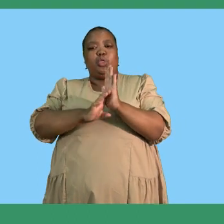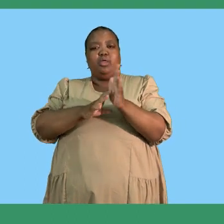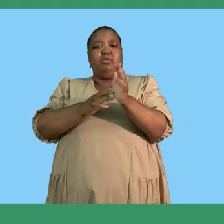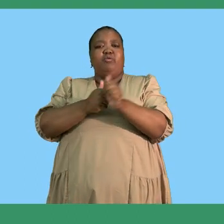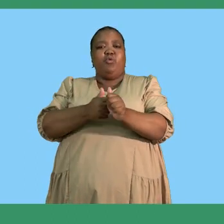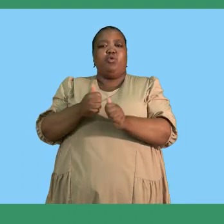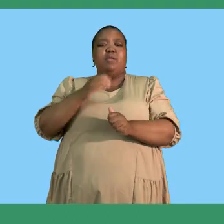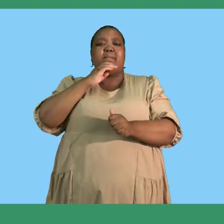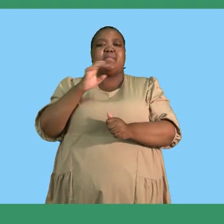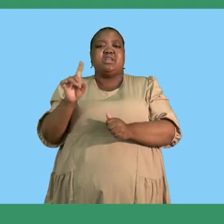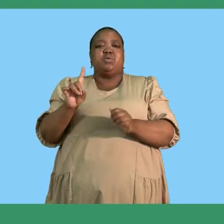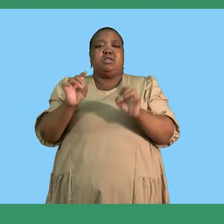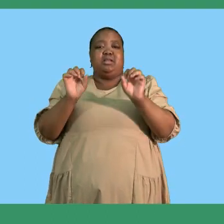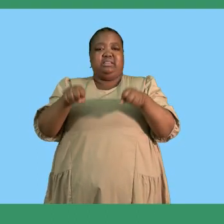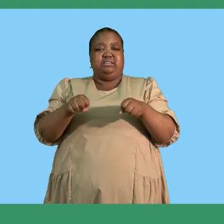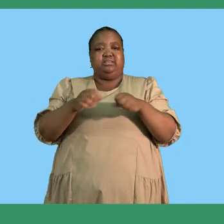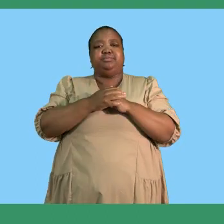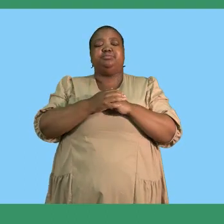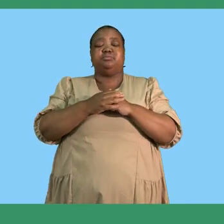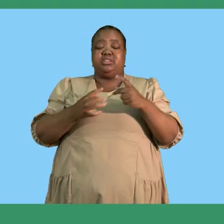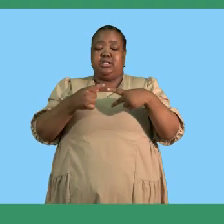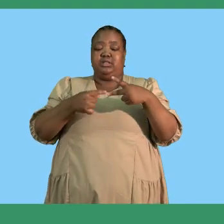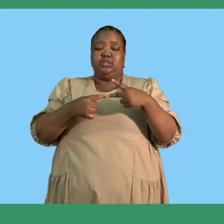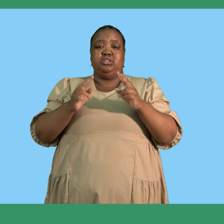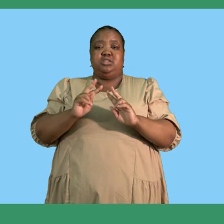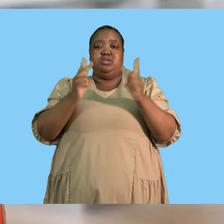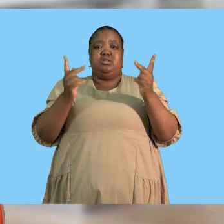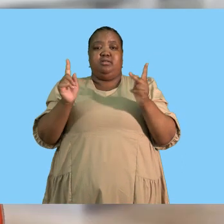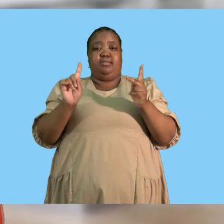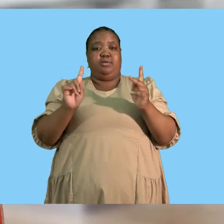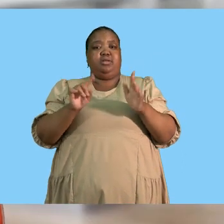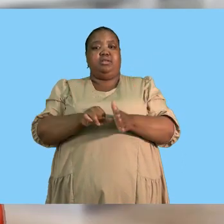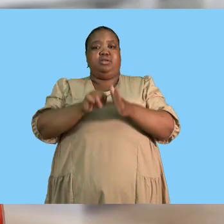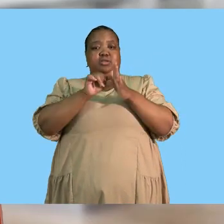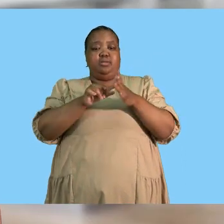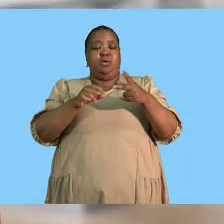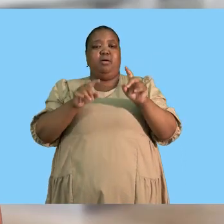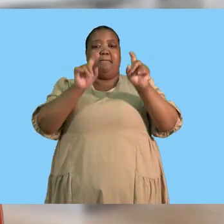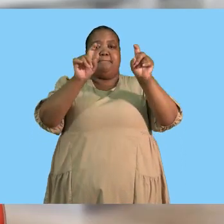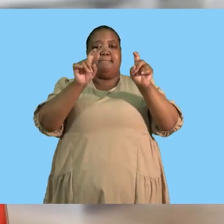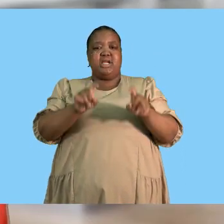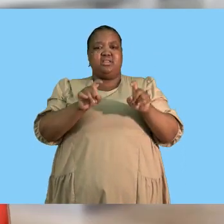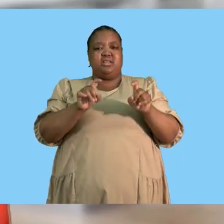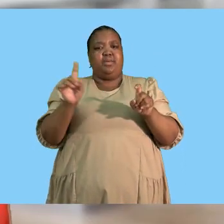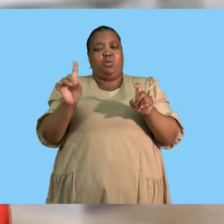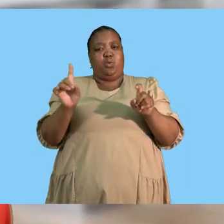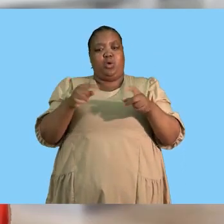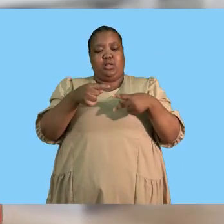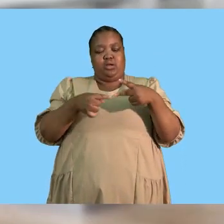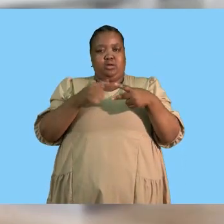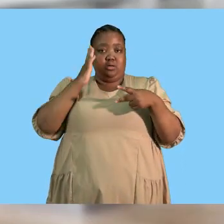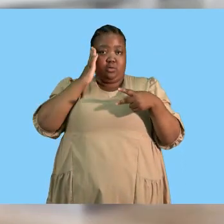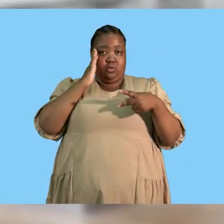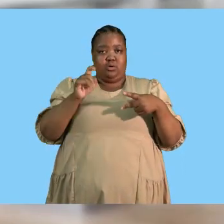ethics. Then, what is the differences between the two? Also, you must know the principles of both.